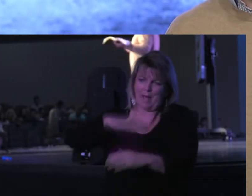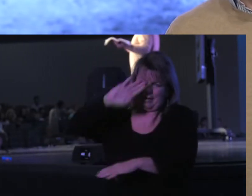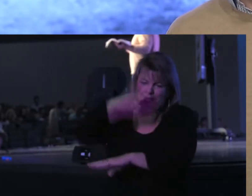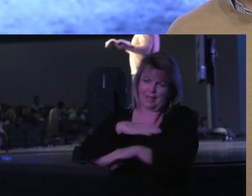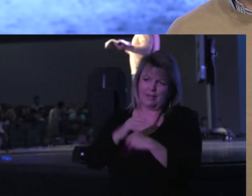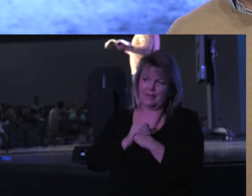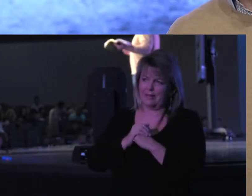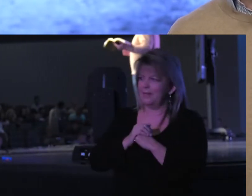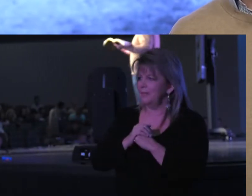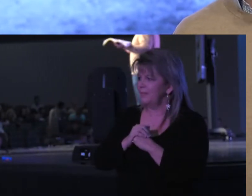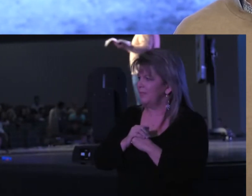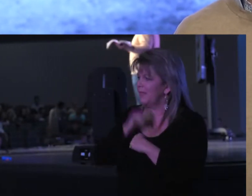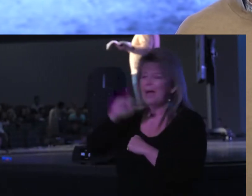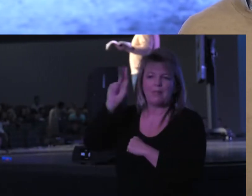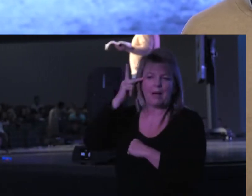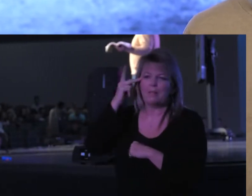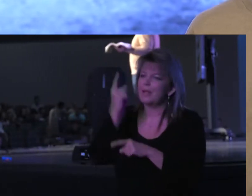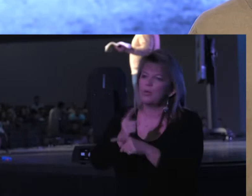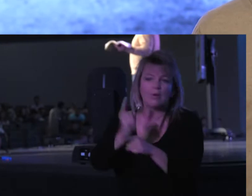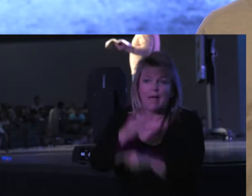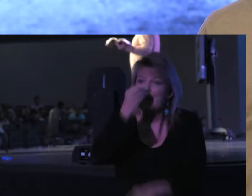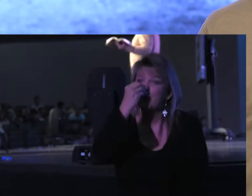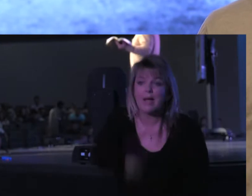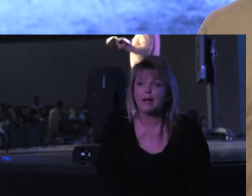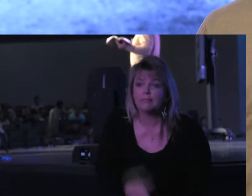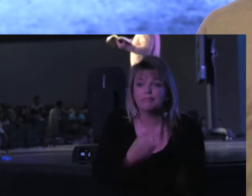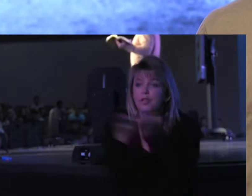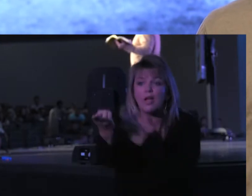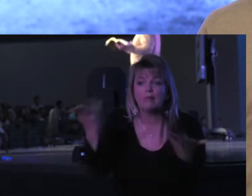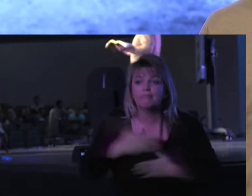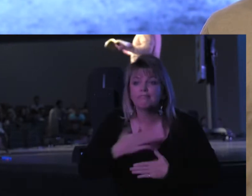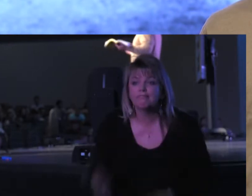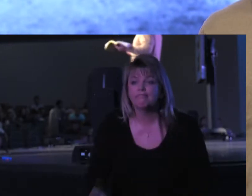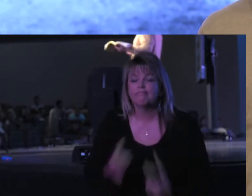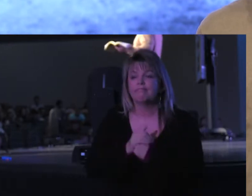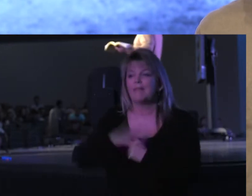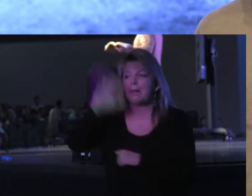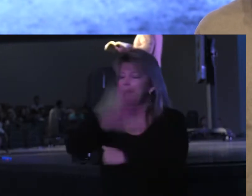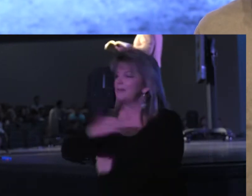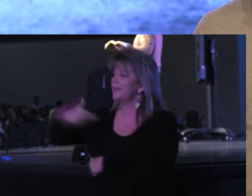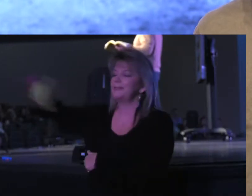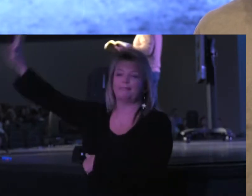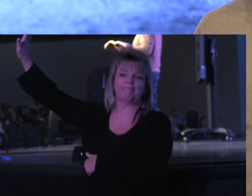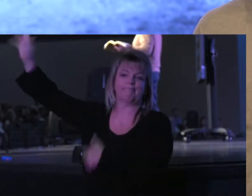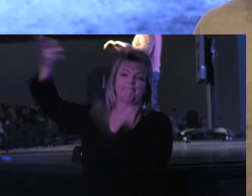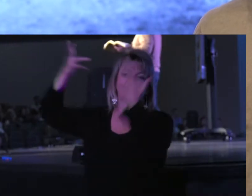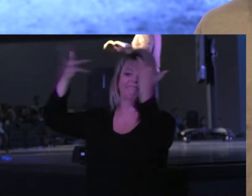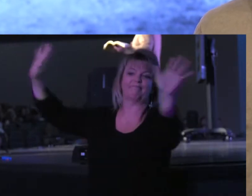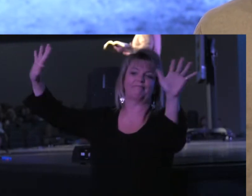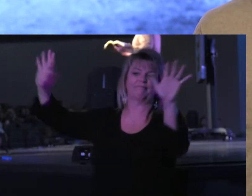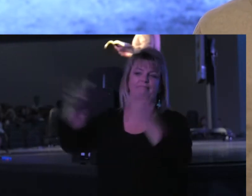I'm not politically correct. I don't care. I'll just tell you the truth. My sons have got to go.